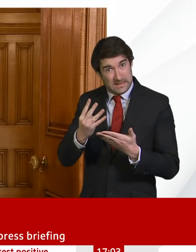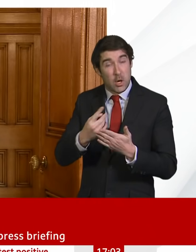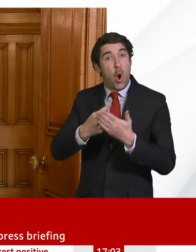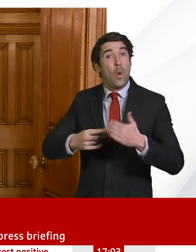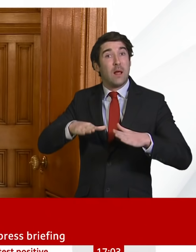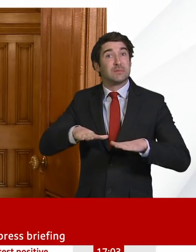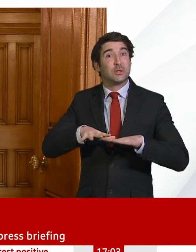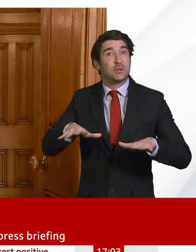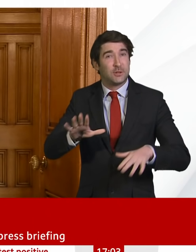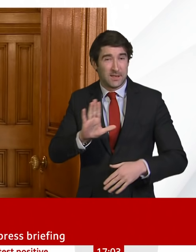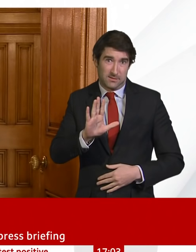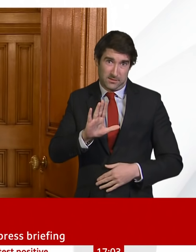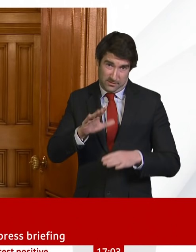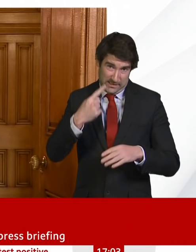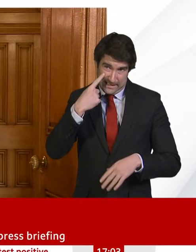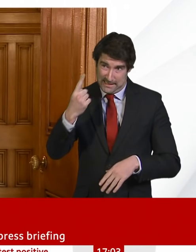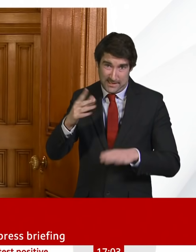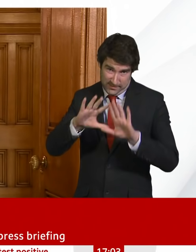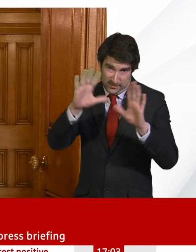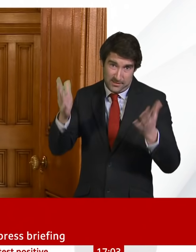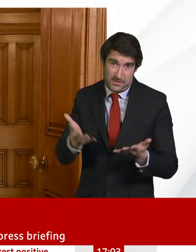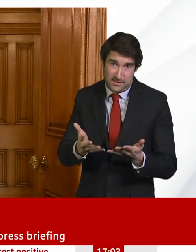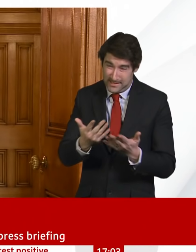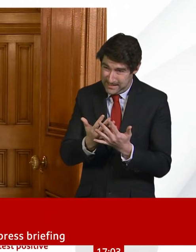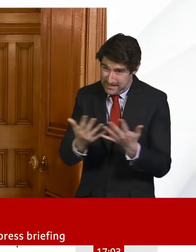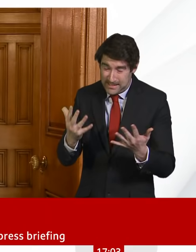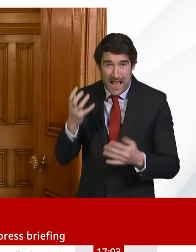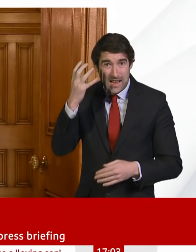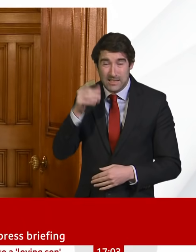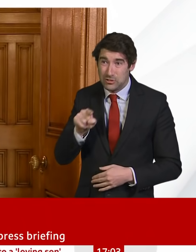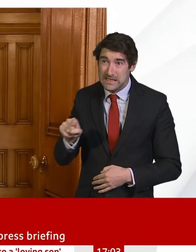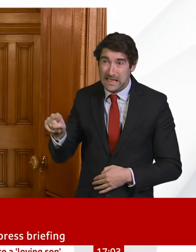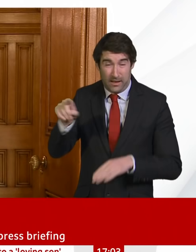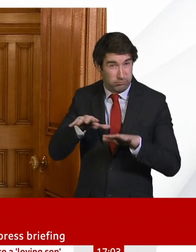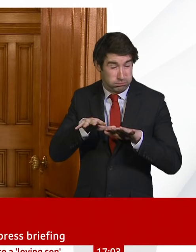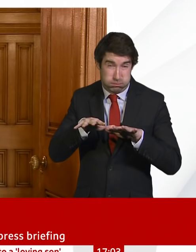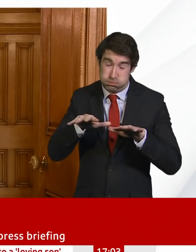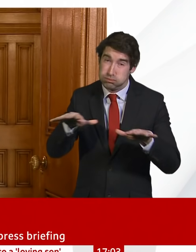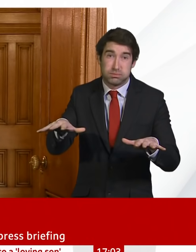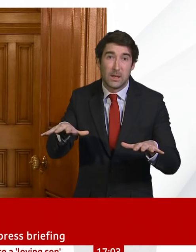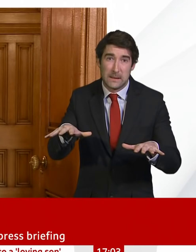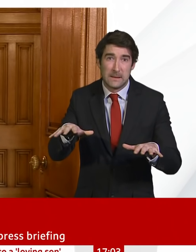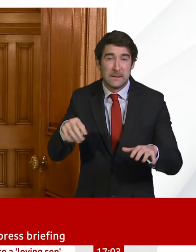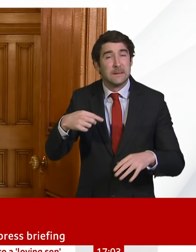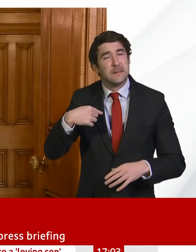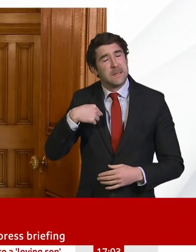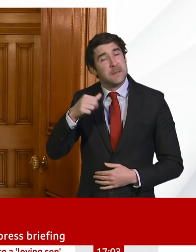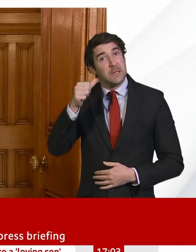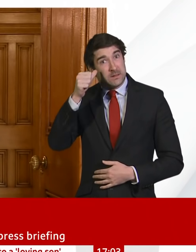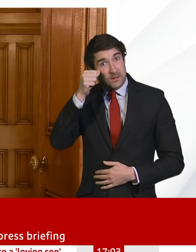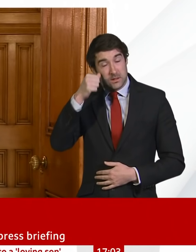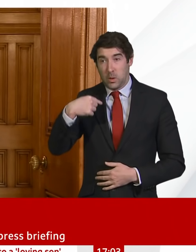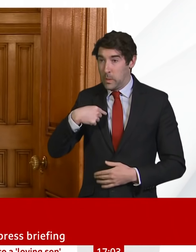killer. We recognise the extreme disruption the necessary actions we are asking people to take are having